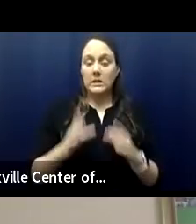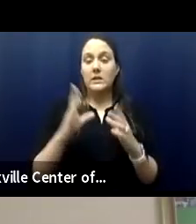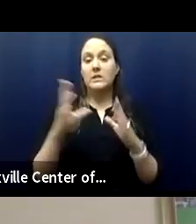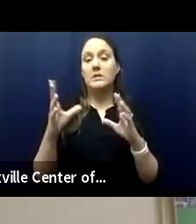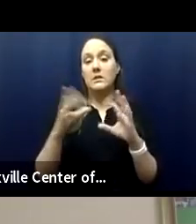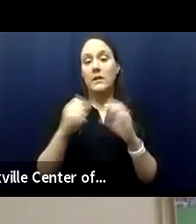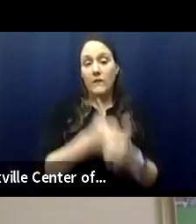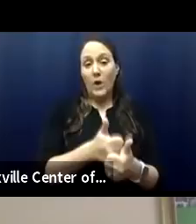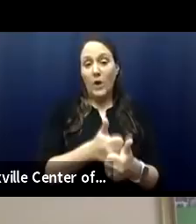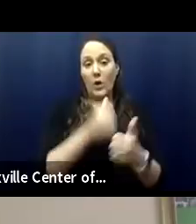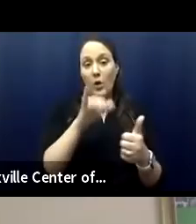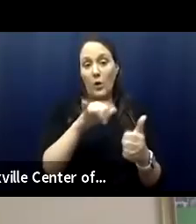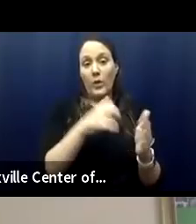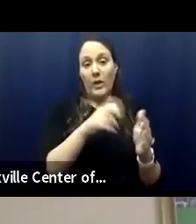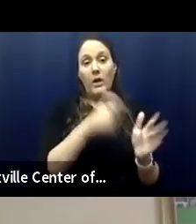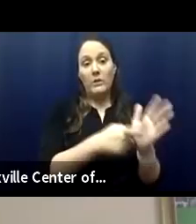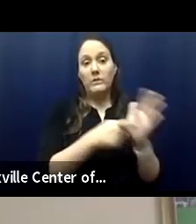mandate.